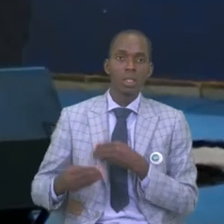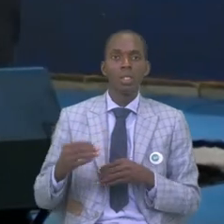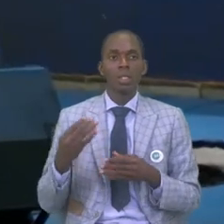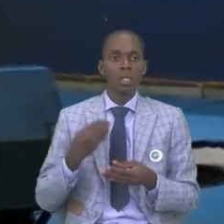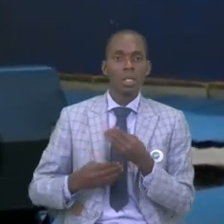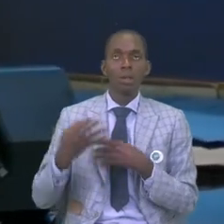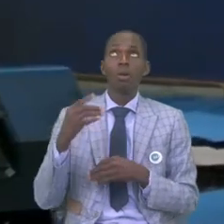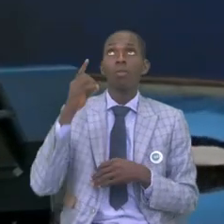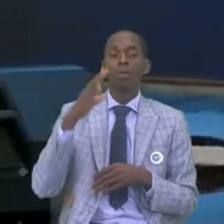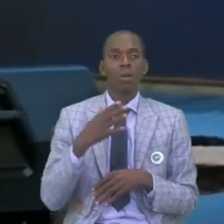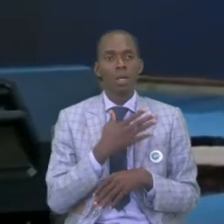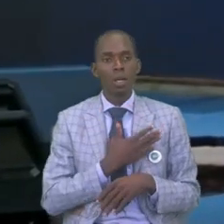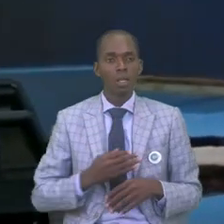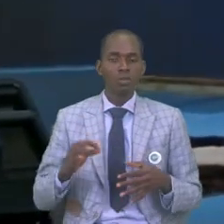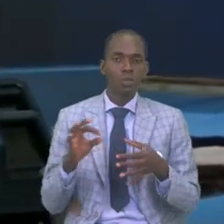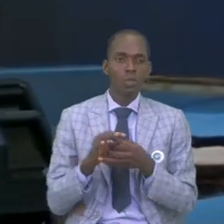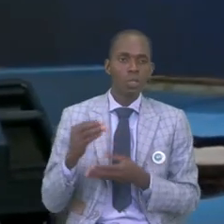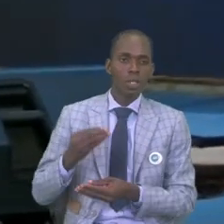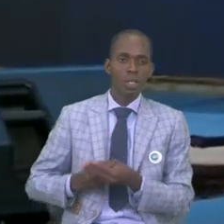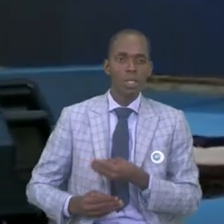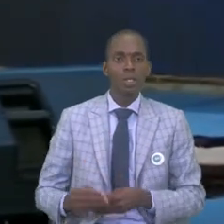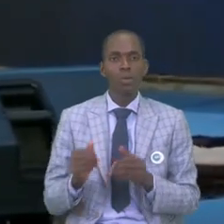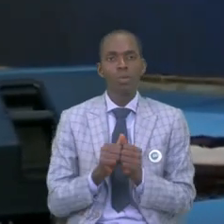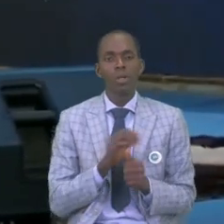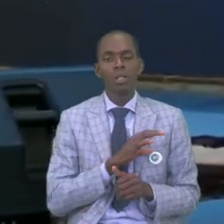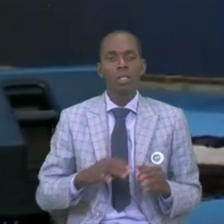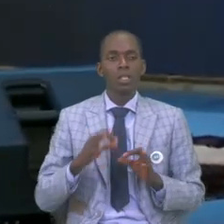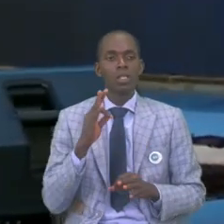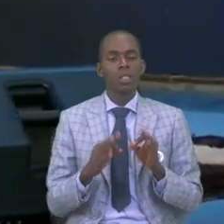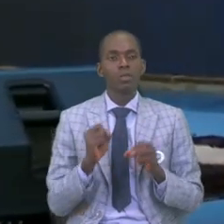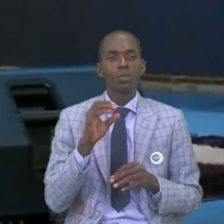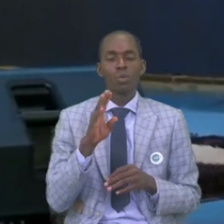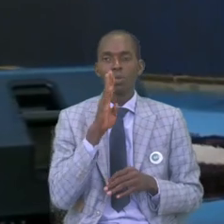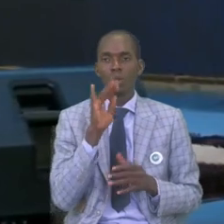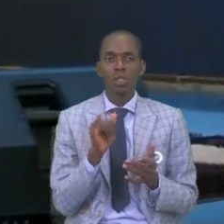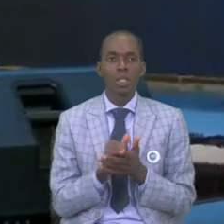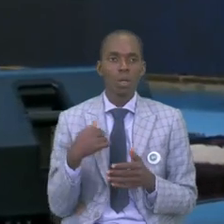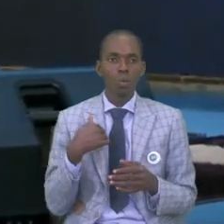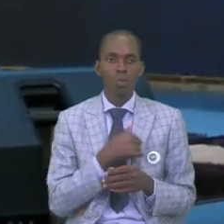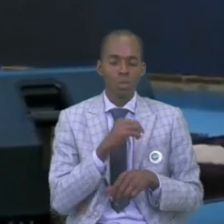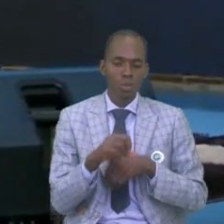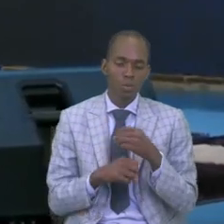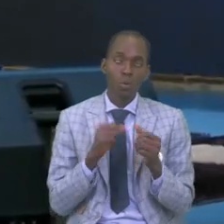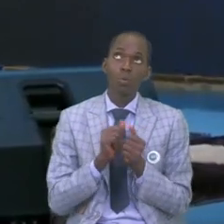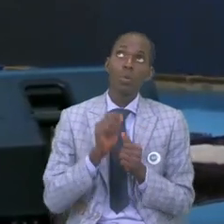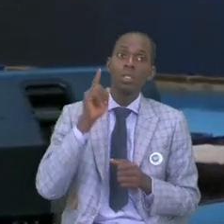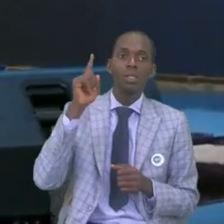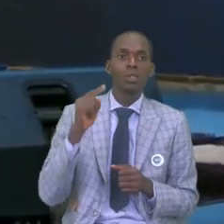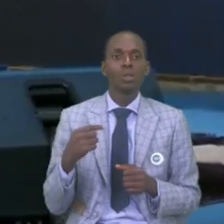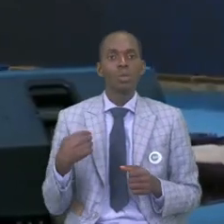heirs with Christ. If so be that we suffer with him, that we may also